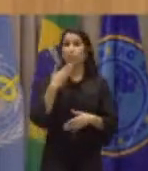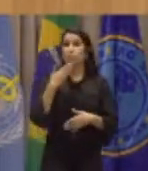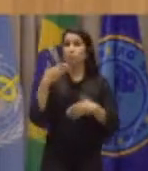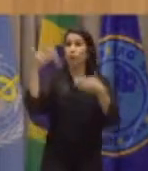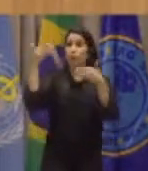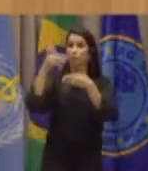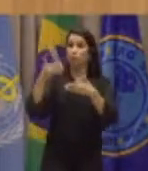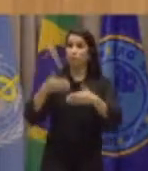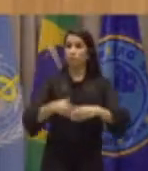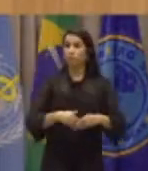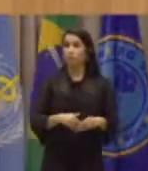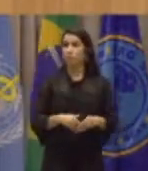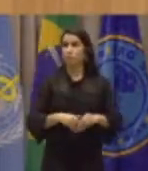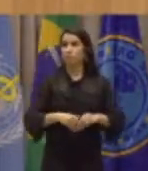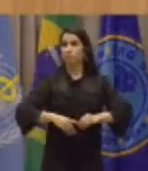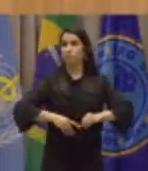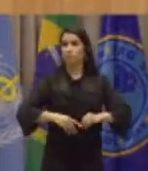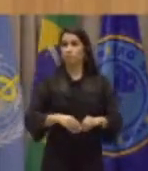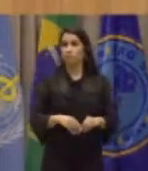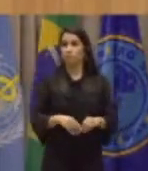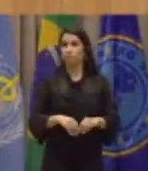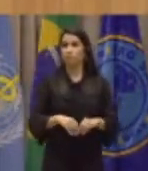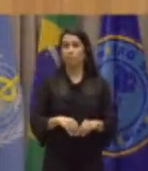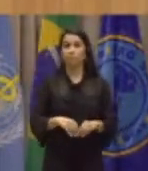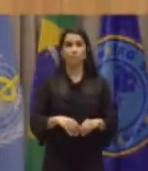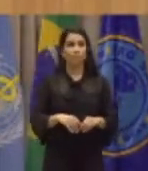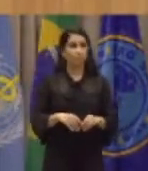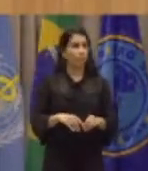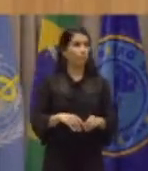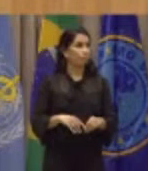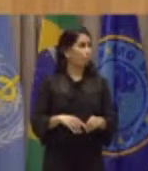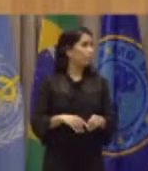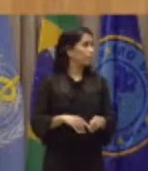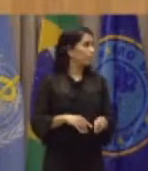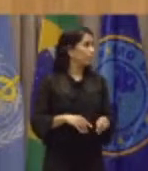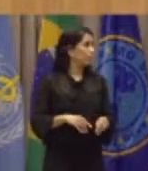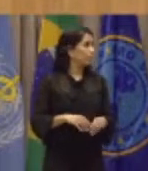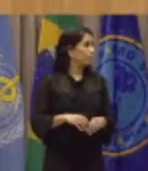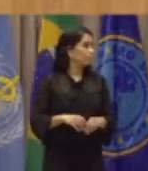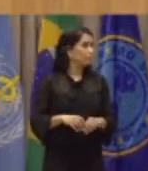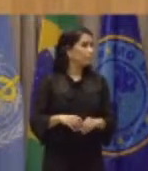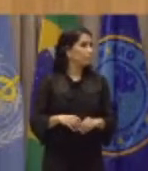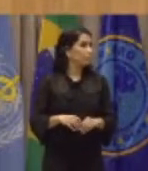Please, the presentation, if you can put it in the screen.